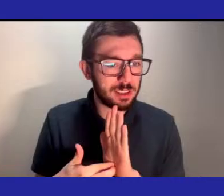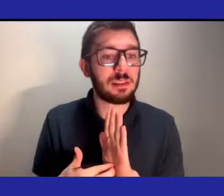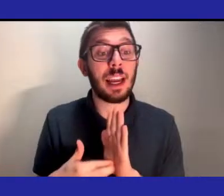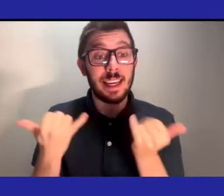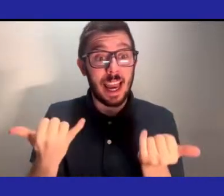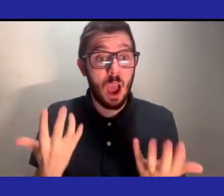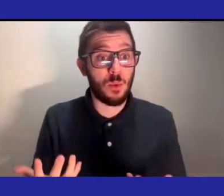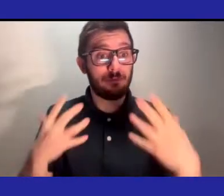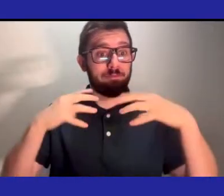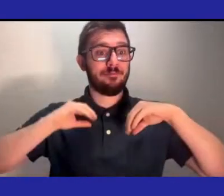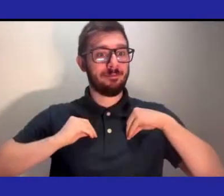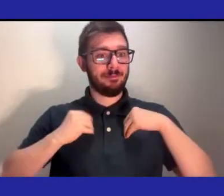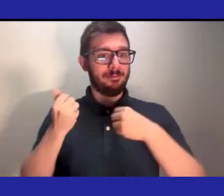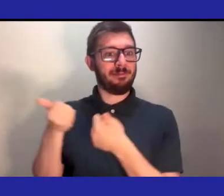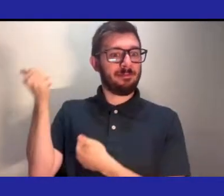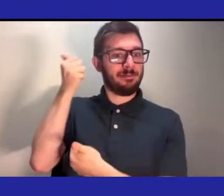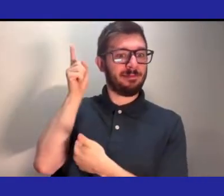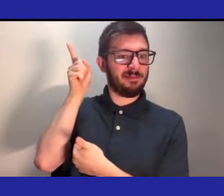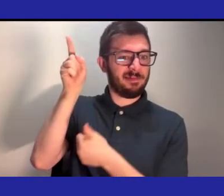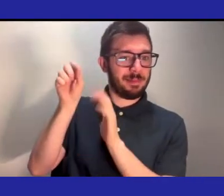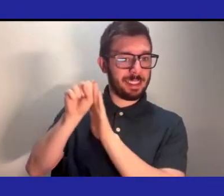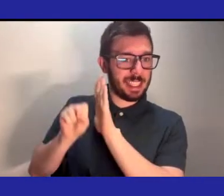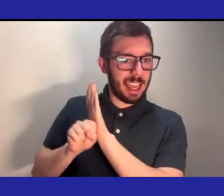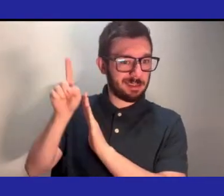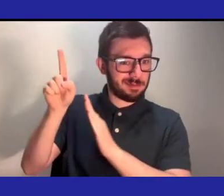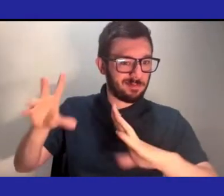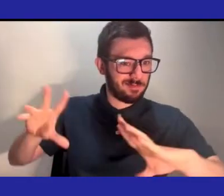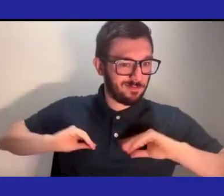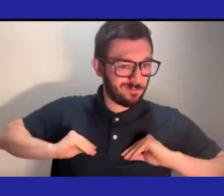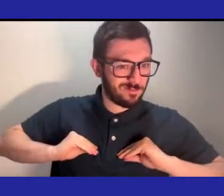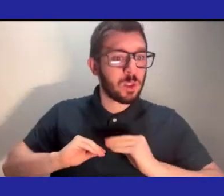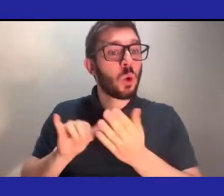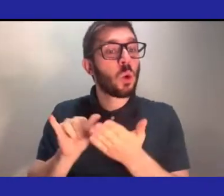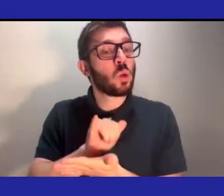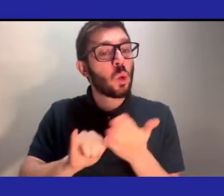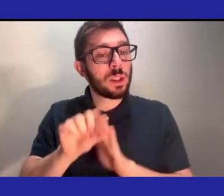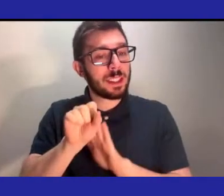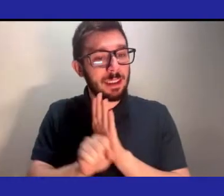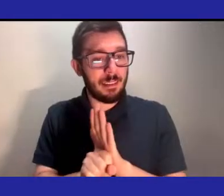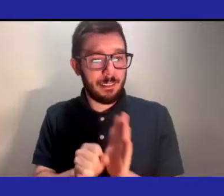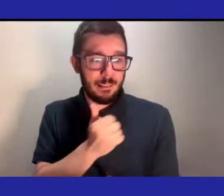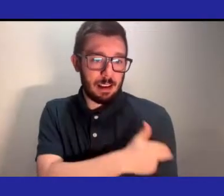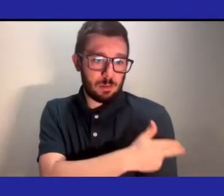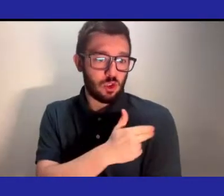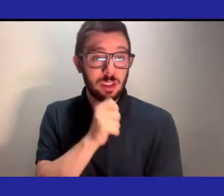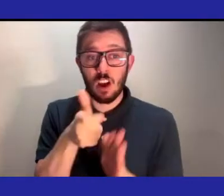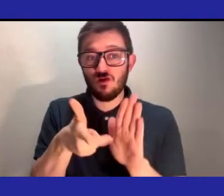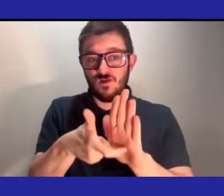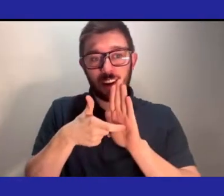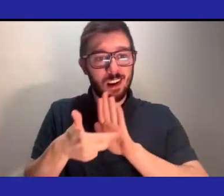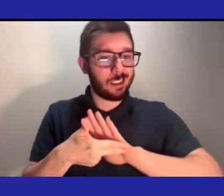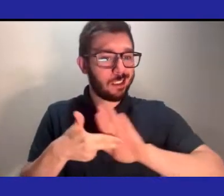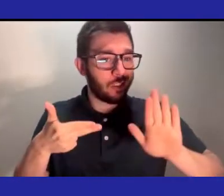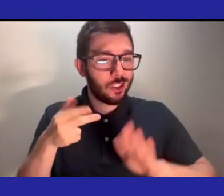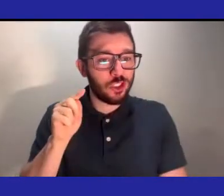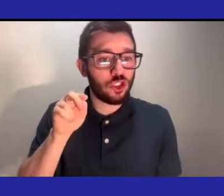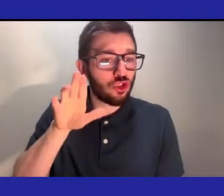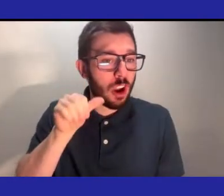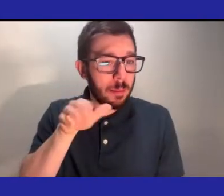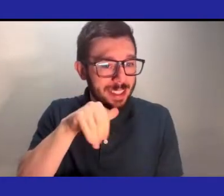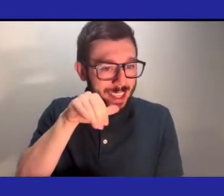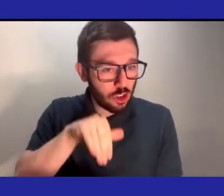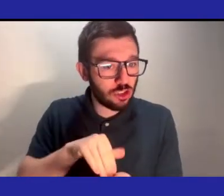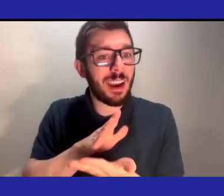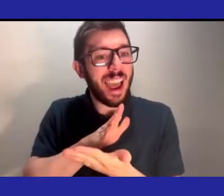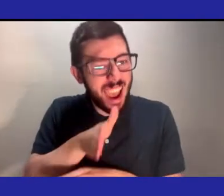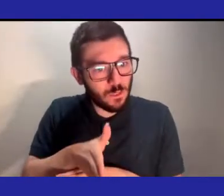state. Now, New York State hospitals are not recognized as trauma centers unless they've been verified by the American College of Surgeons